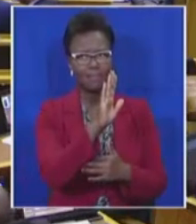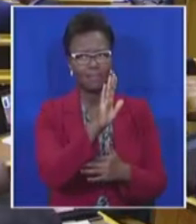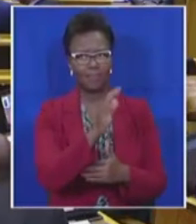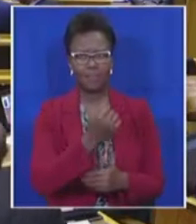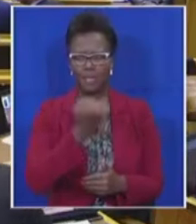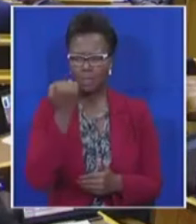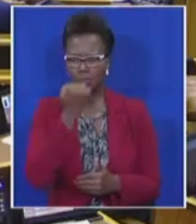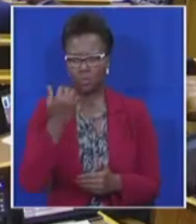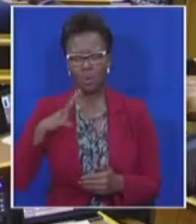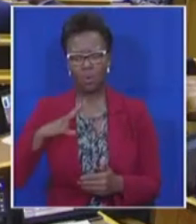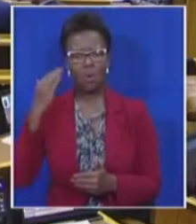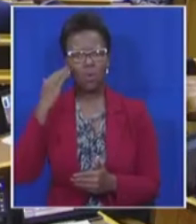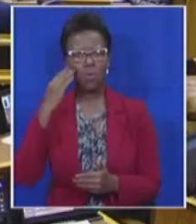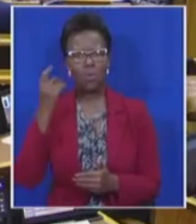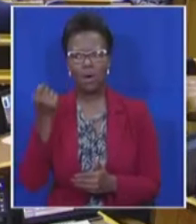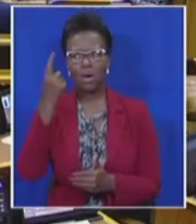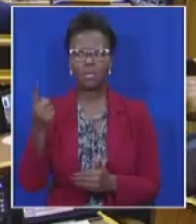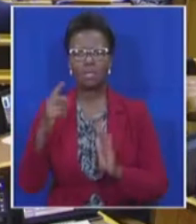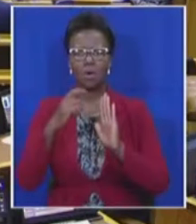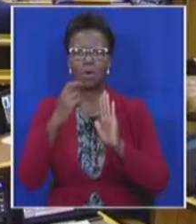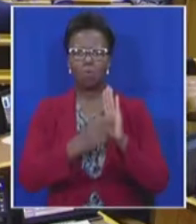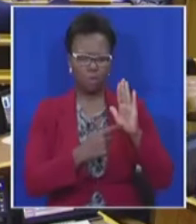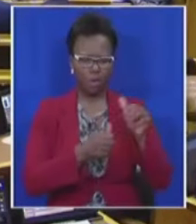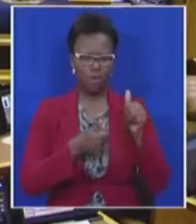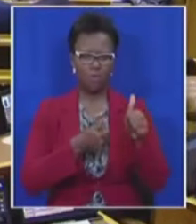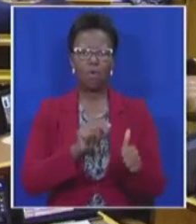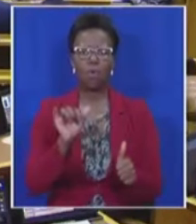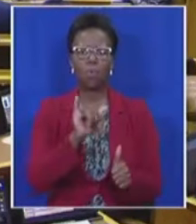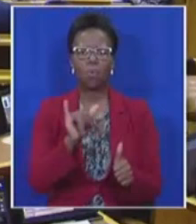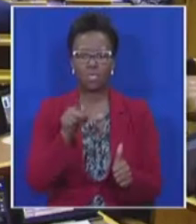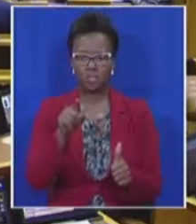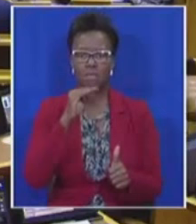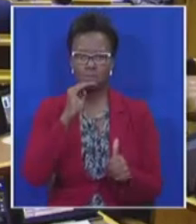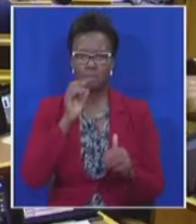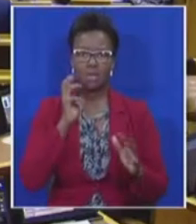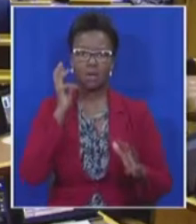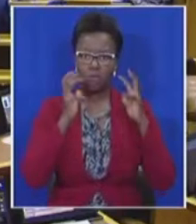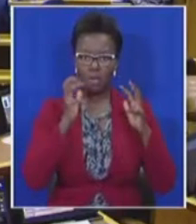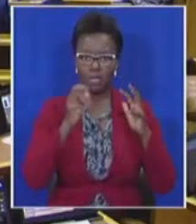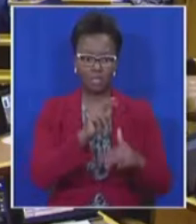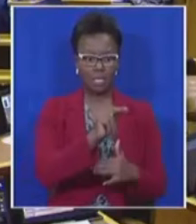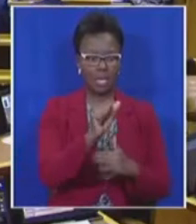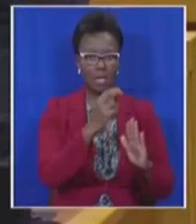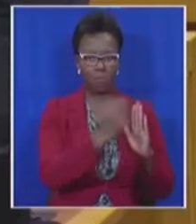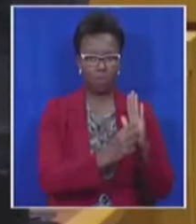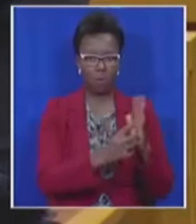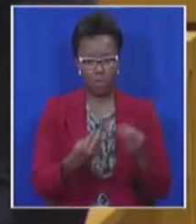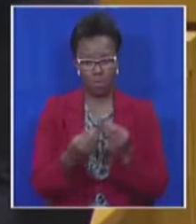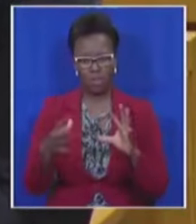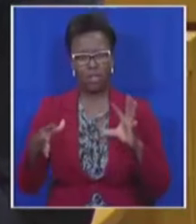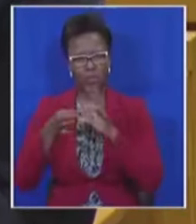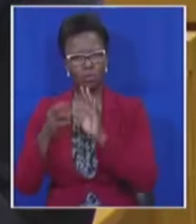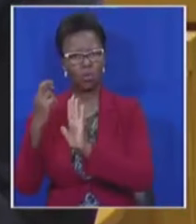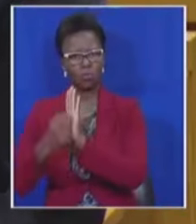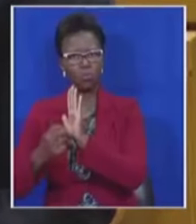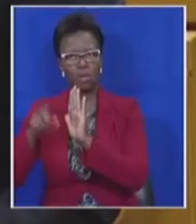please may I understand what rule in the rule book you're relying on, because I think you're confusing the National Assembly rules with the joint rules that you should be applying